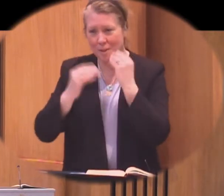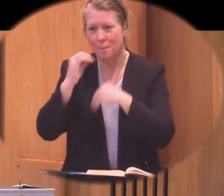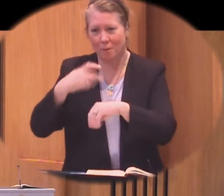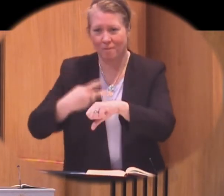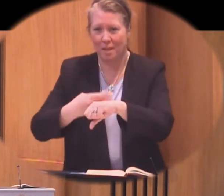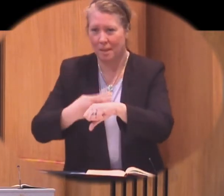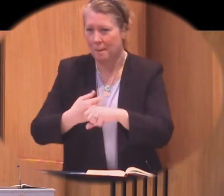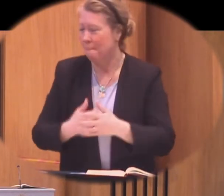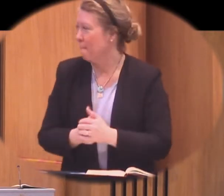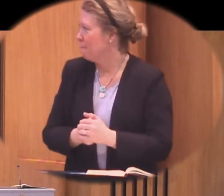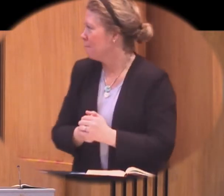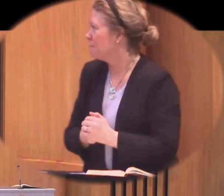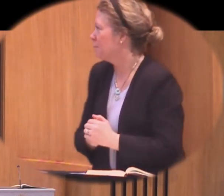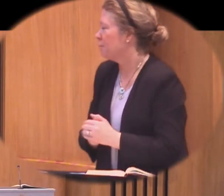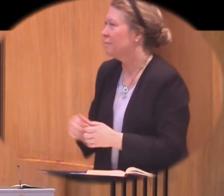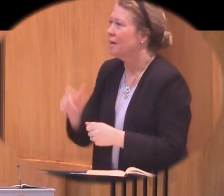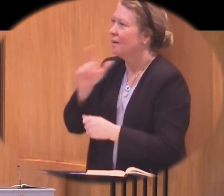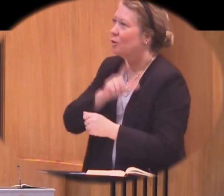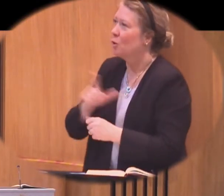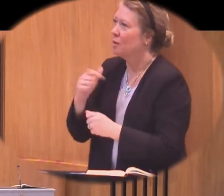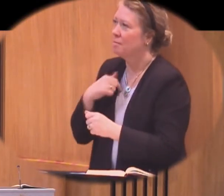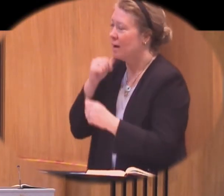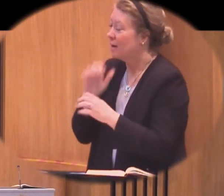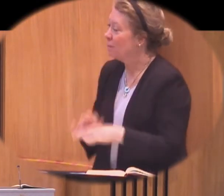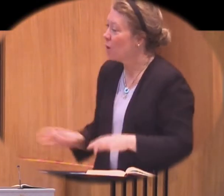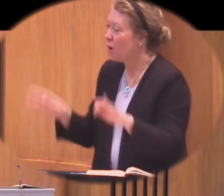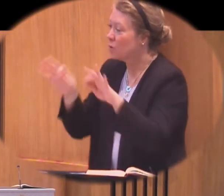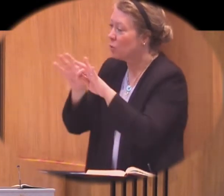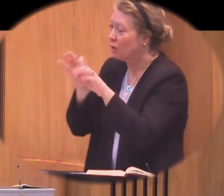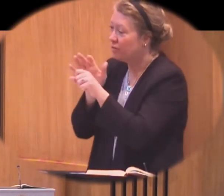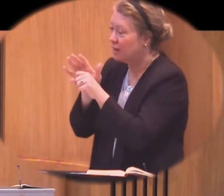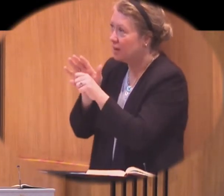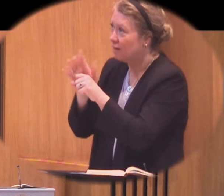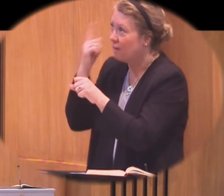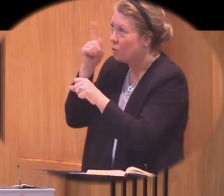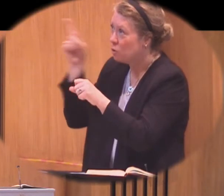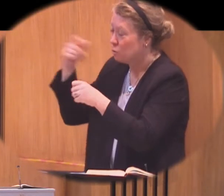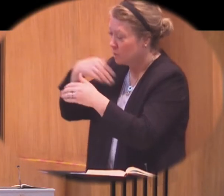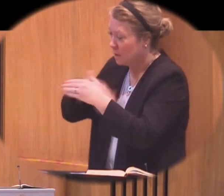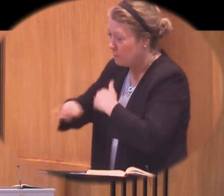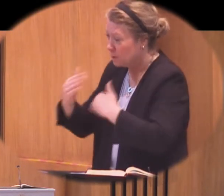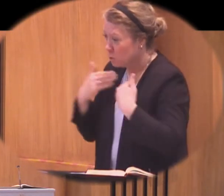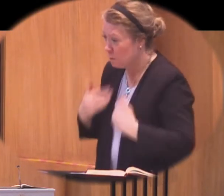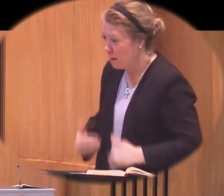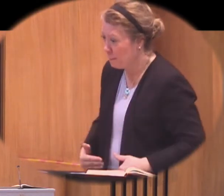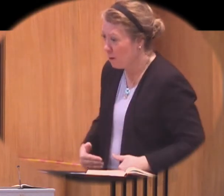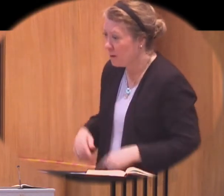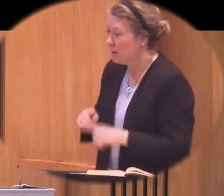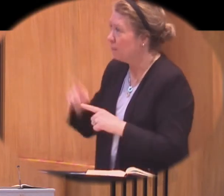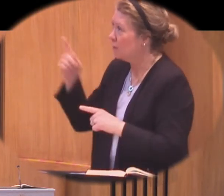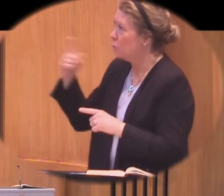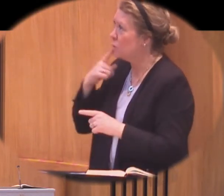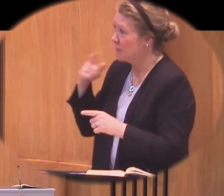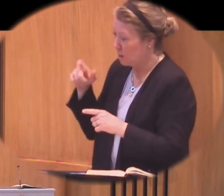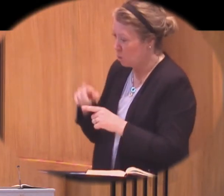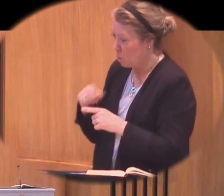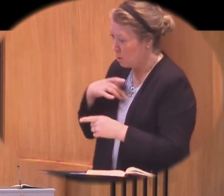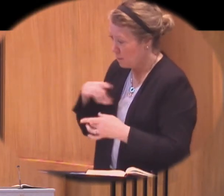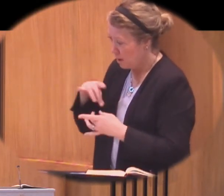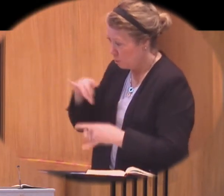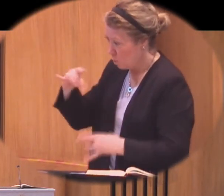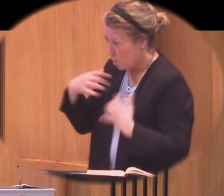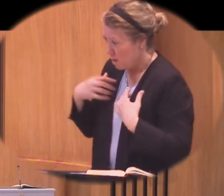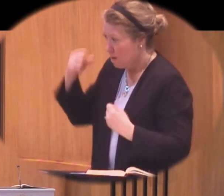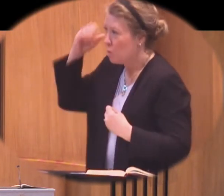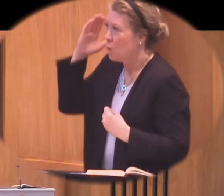the Lamb. Lord, I am not worthy that you should enter under my roof, but only say the word, and my